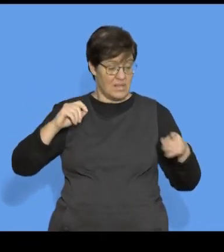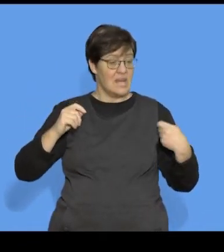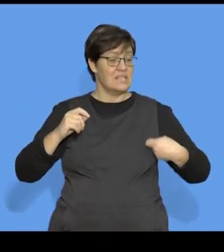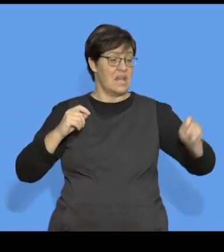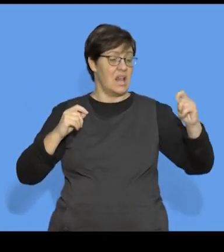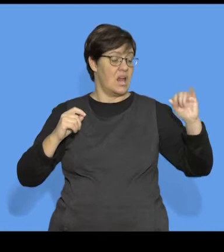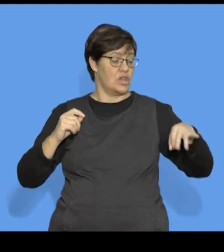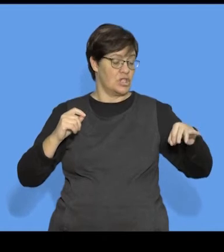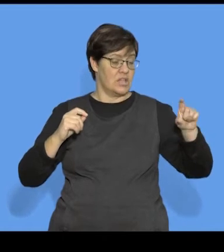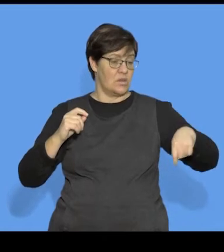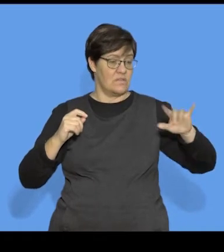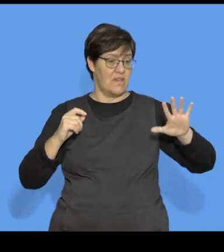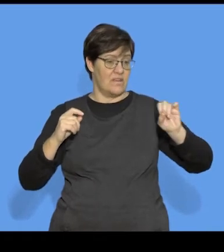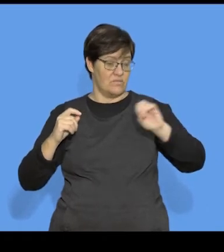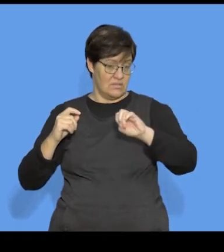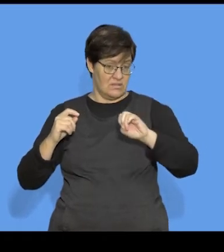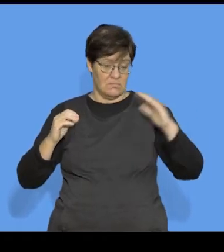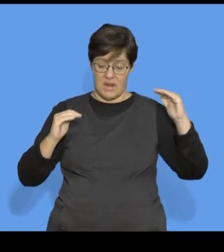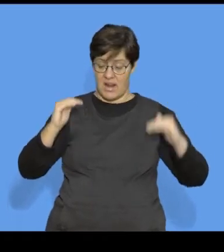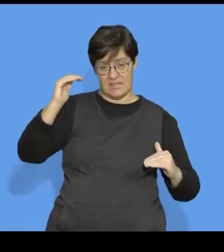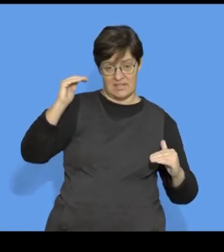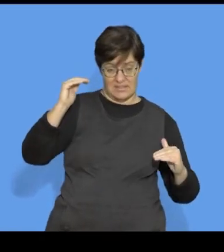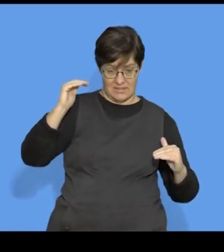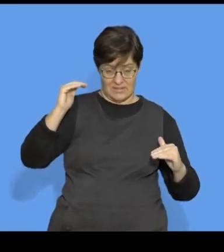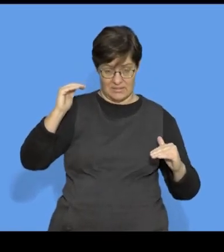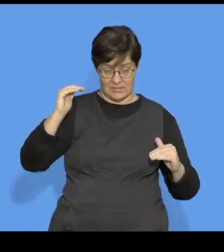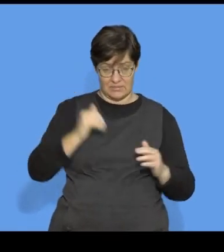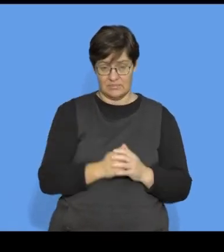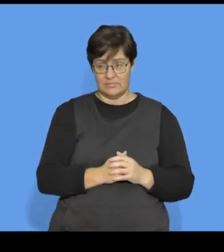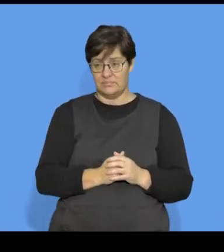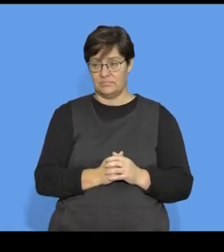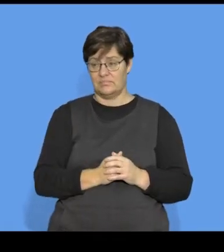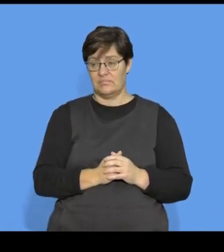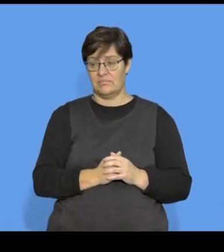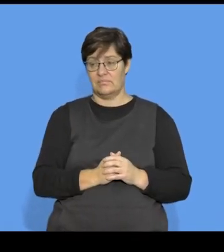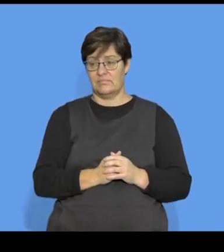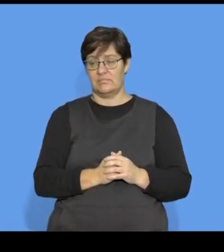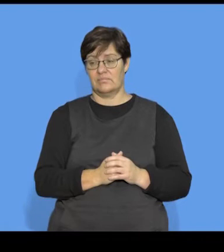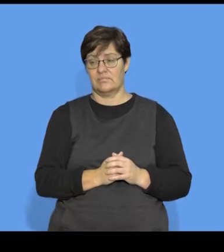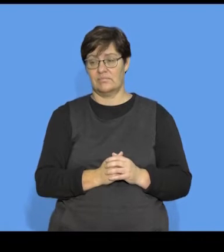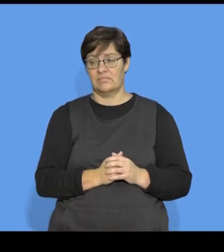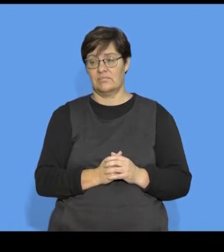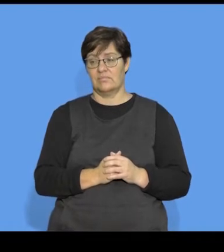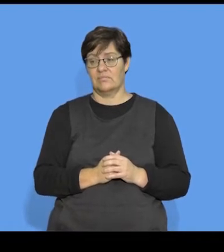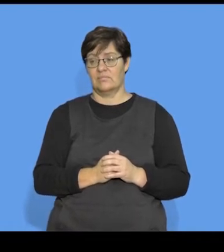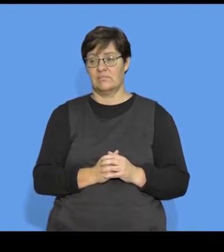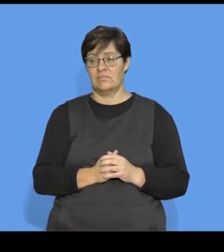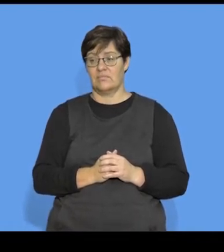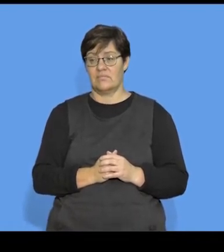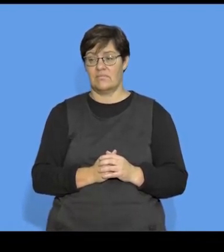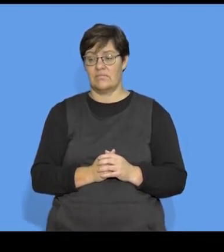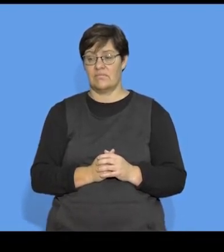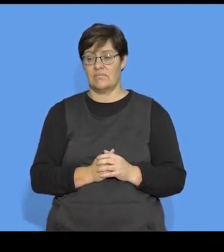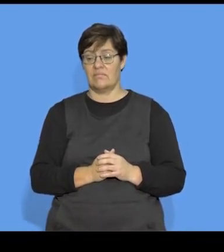down. You can see your 13,500 is less than your 16,000, which is your